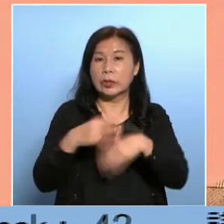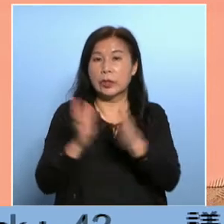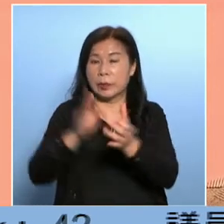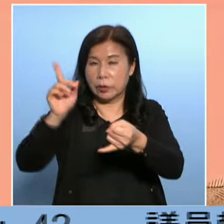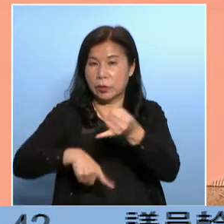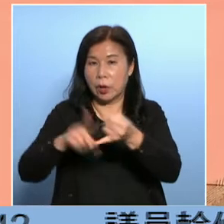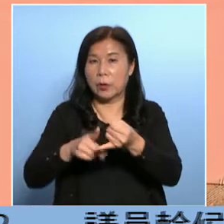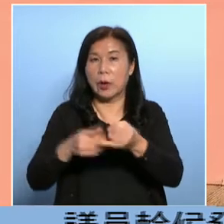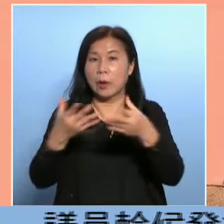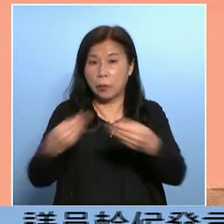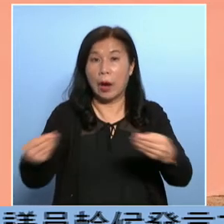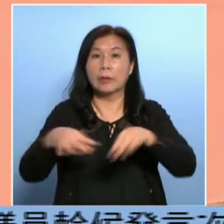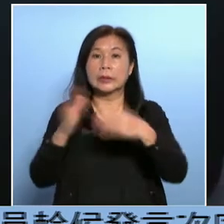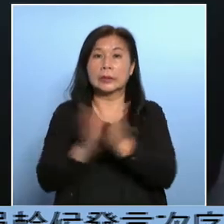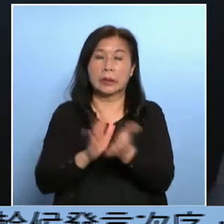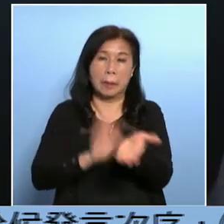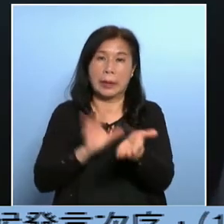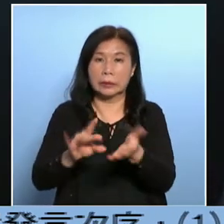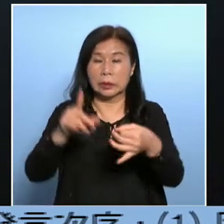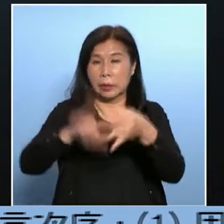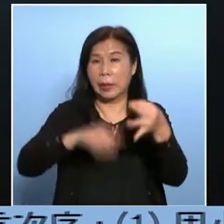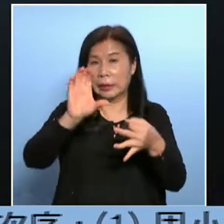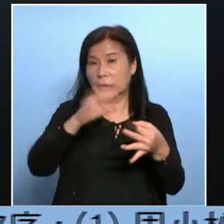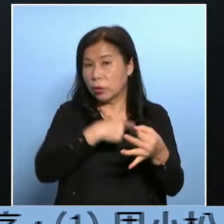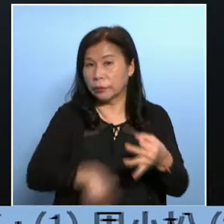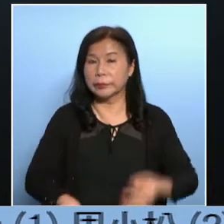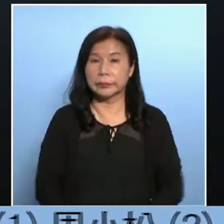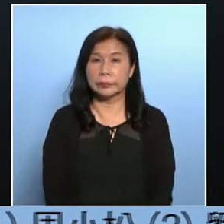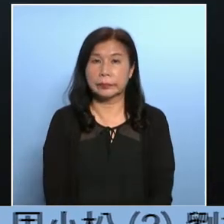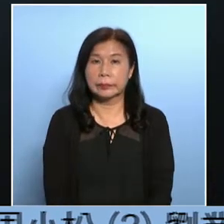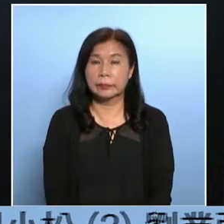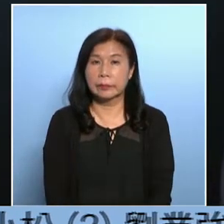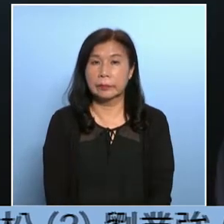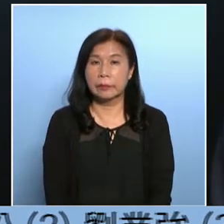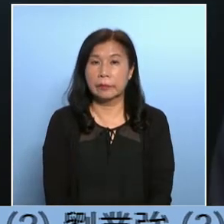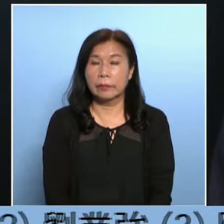to save off the epidemic. I so submit. Mr. Chow Siu Chung.